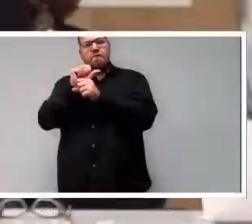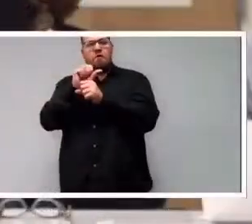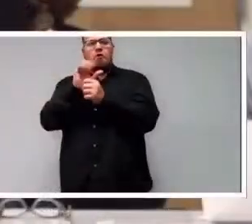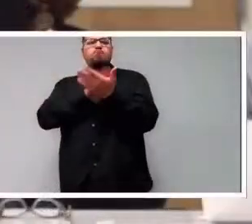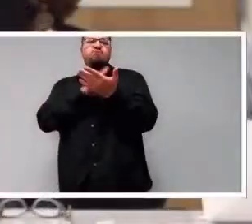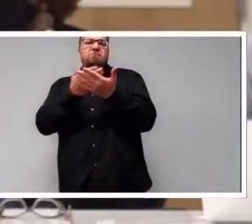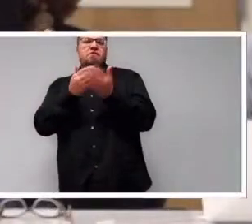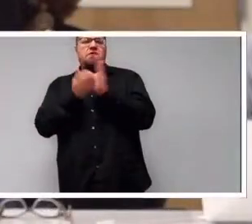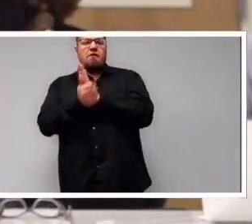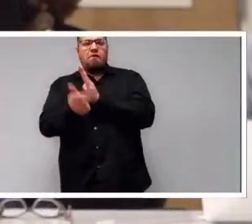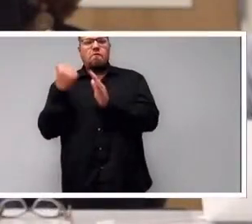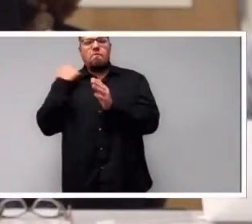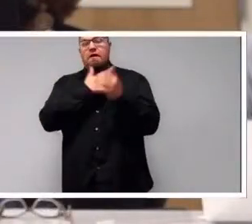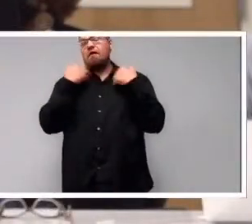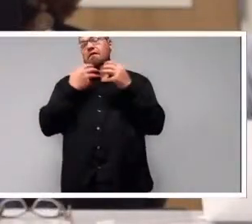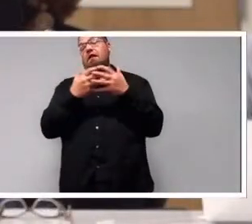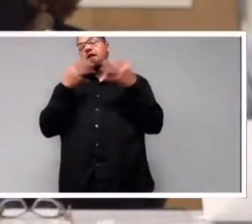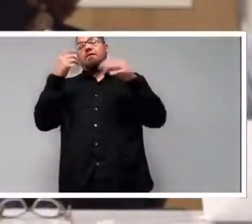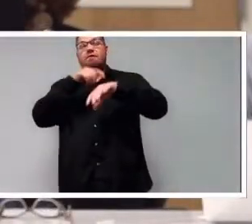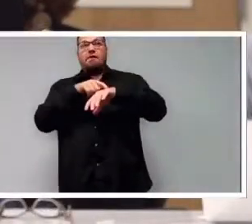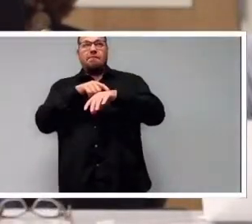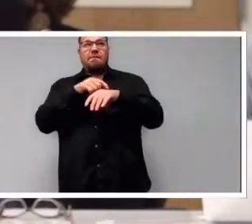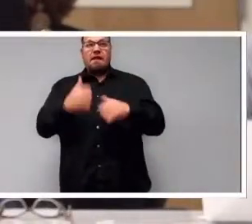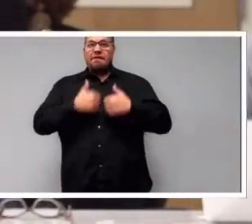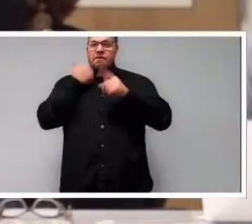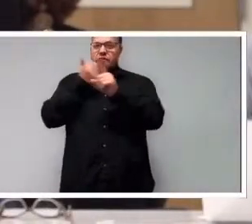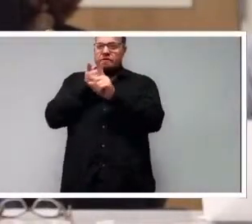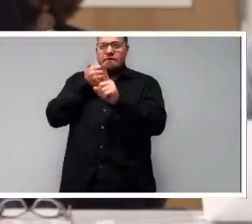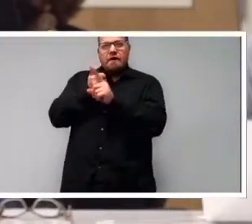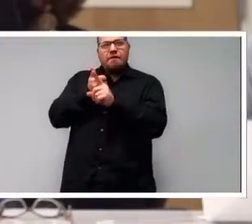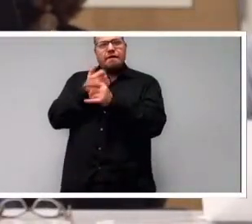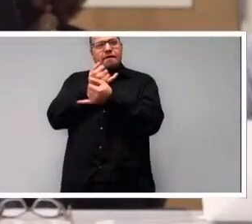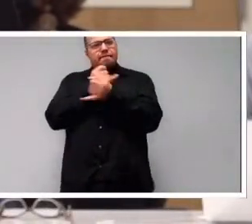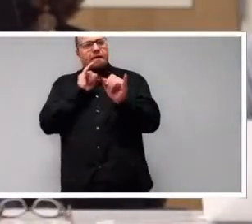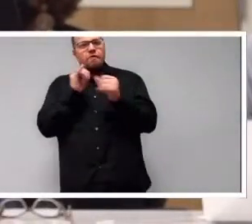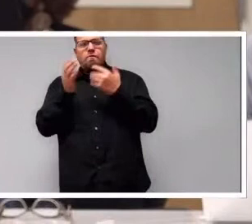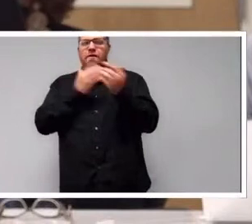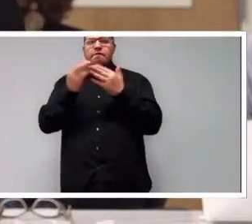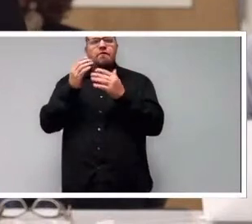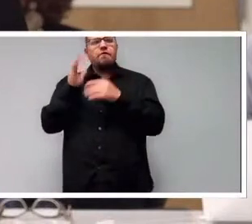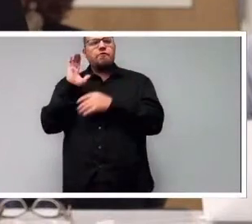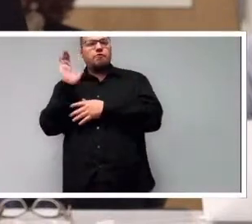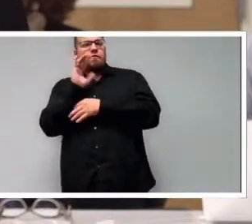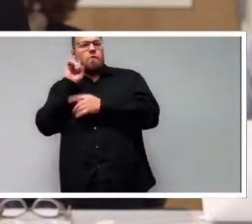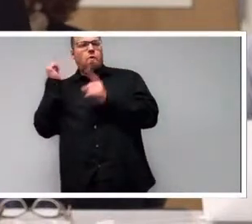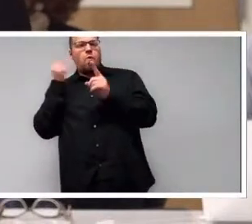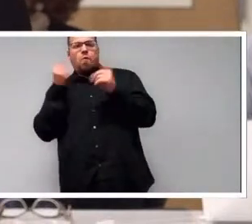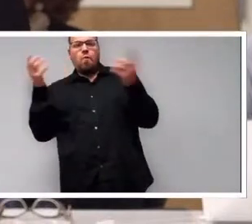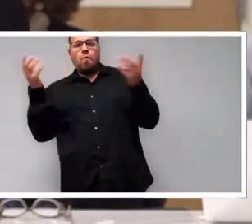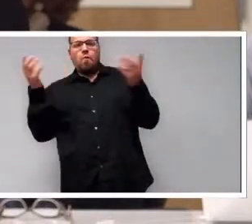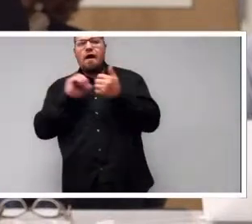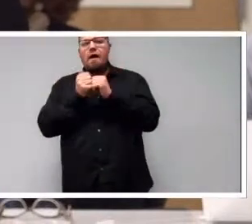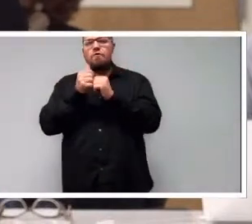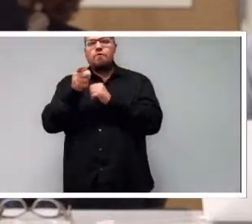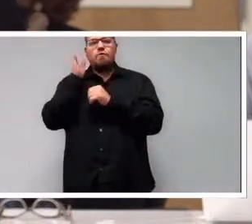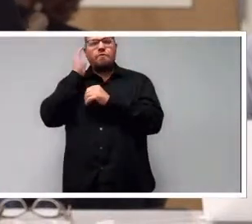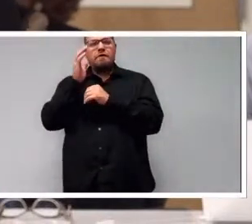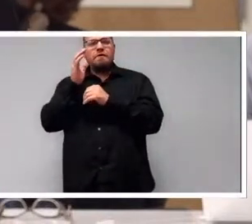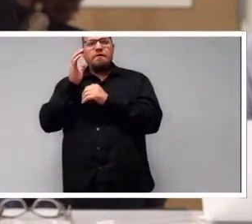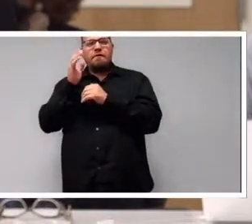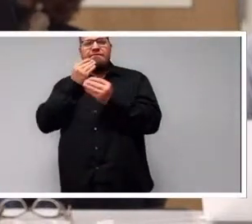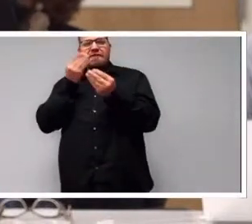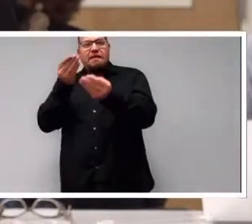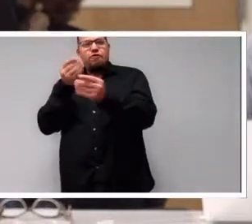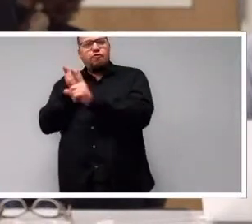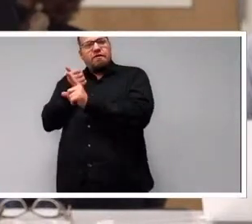we spend a lot of time, if you're living on your own or semi-independently or whatever your goal is, how are you going to feed yourself? And so we do